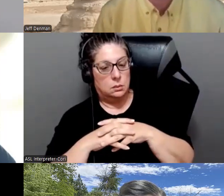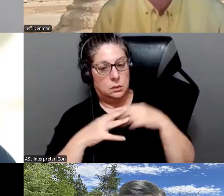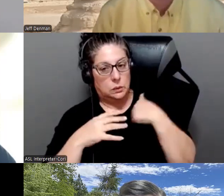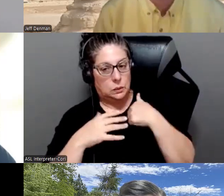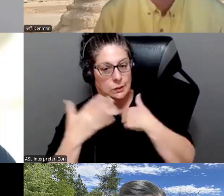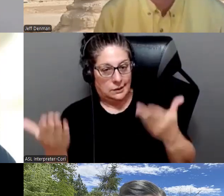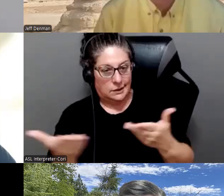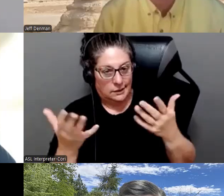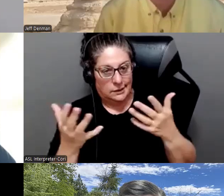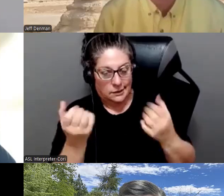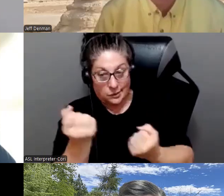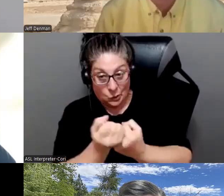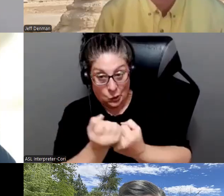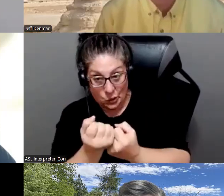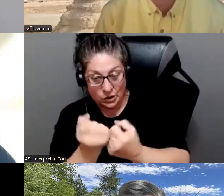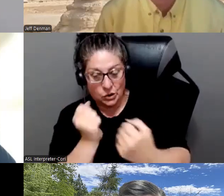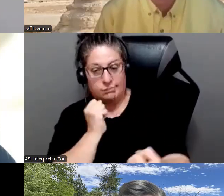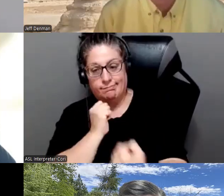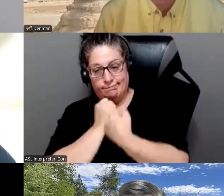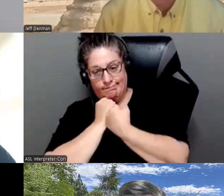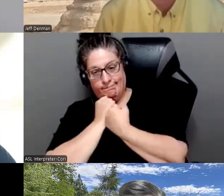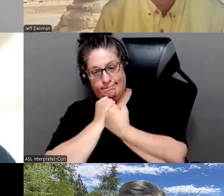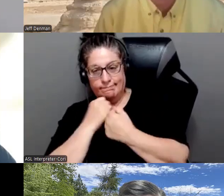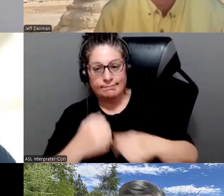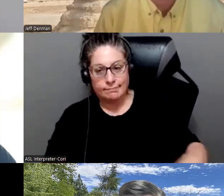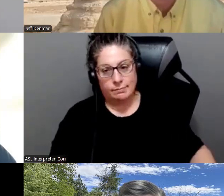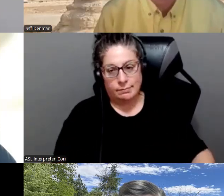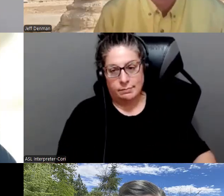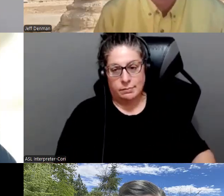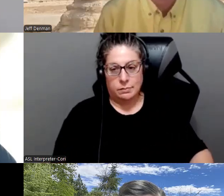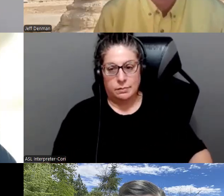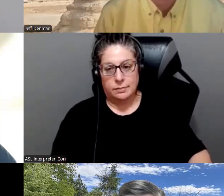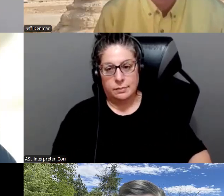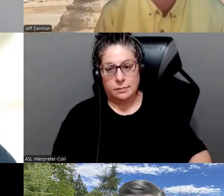to root you on, just like you're rooting us on.